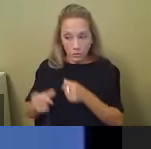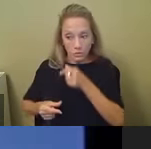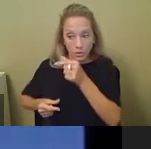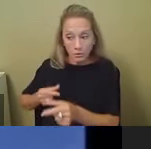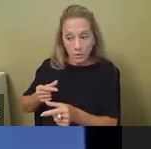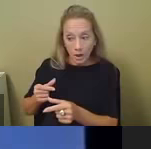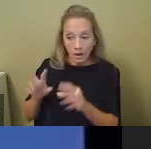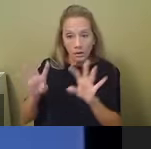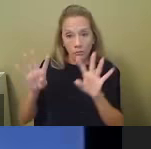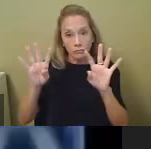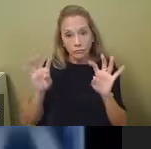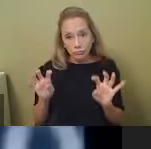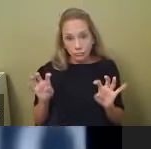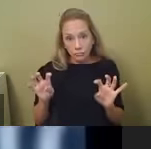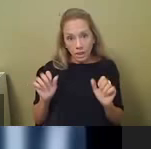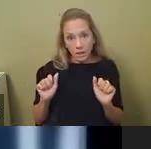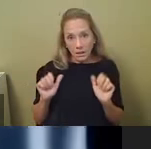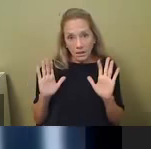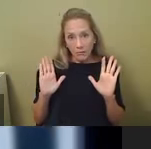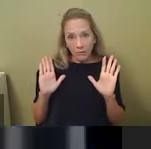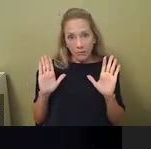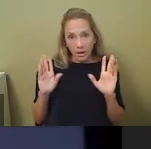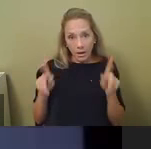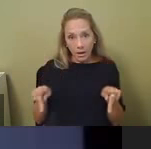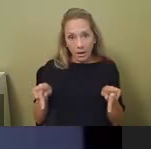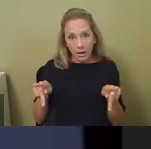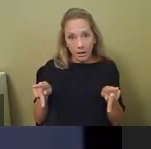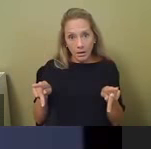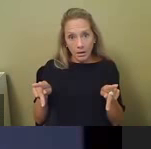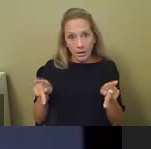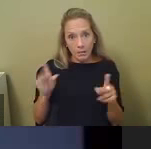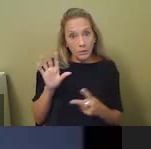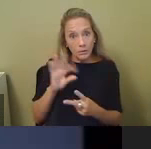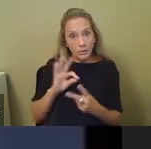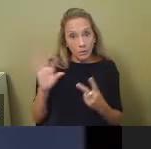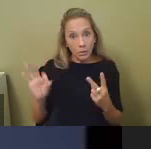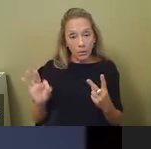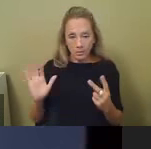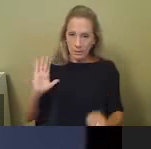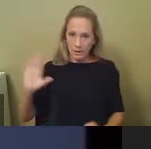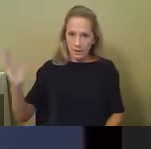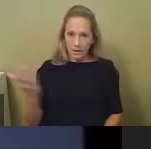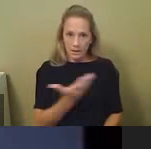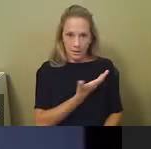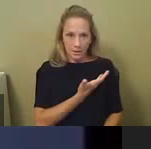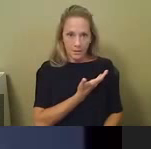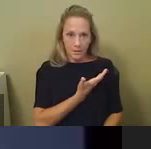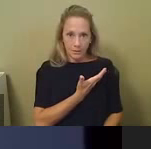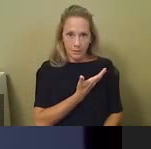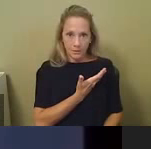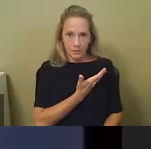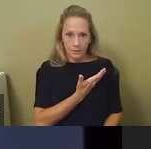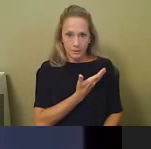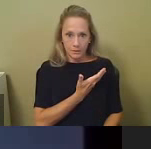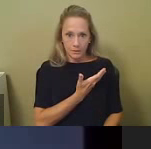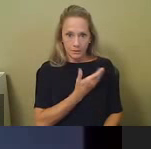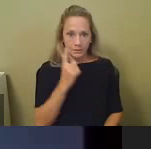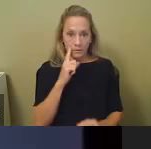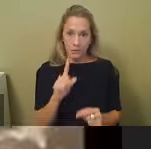that gives up? The choice is ours for now.